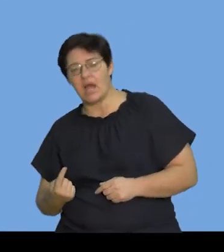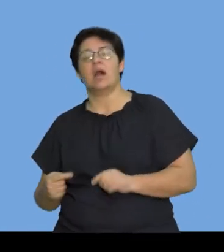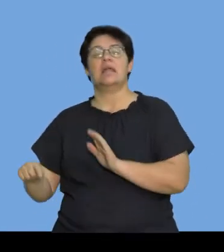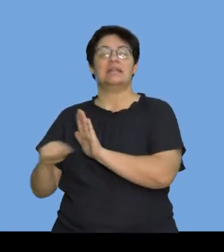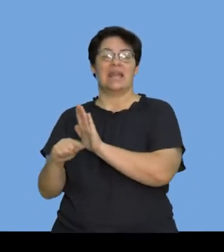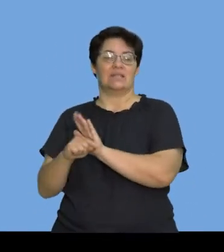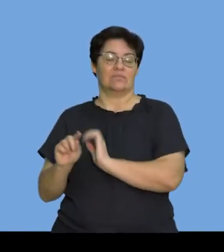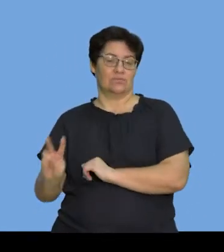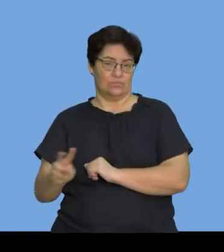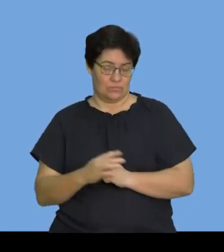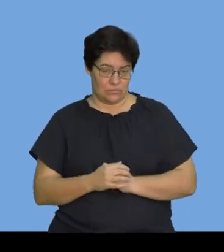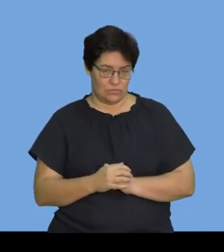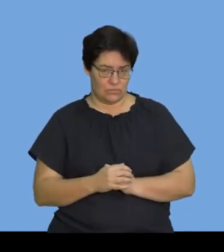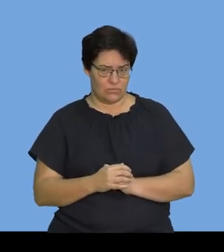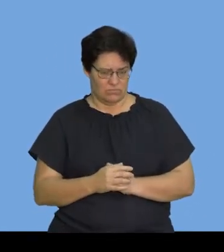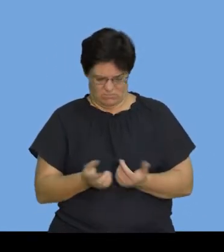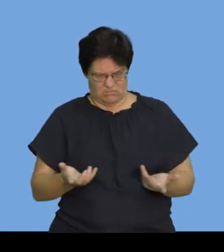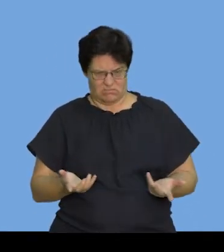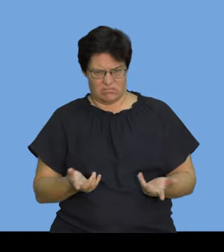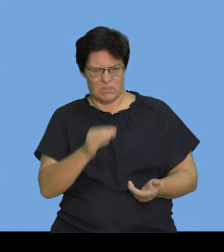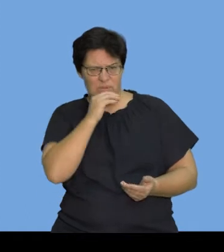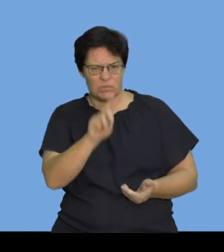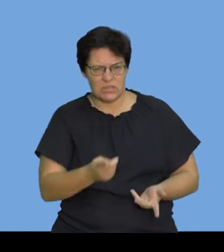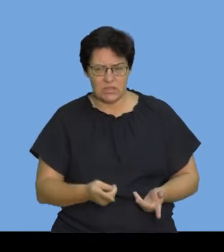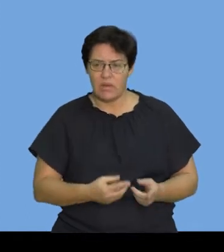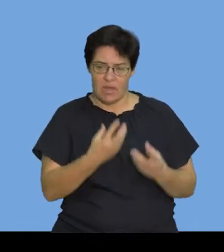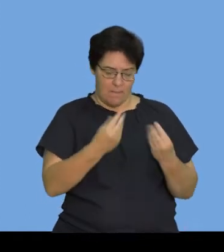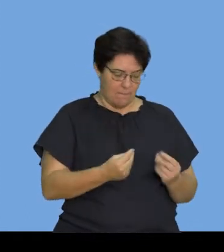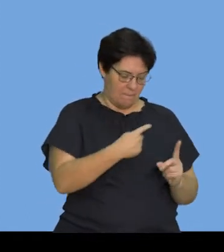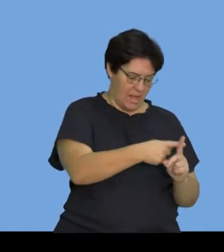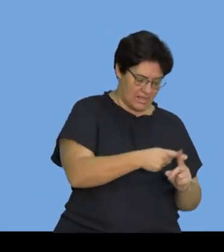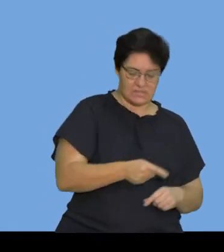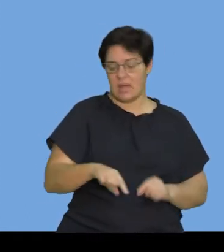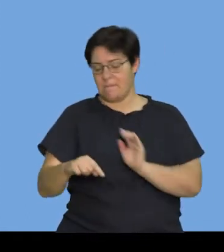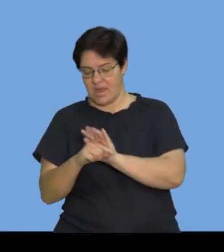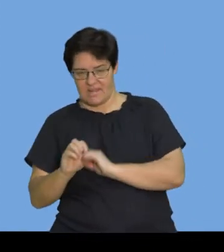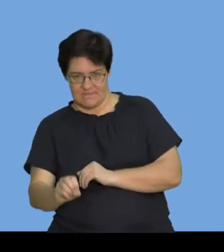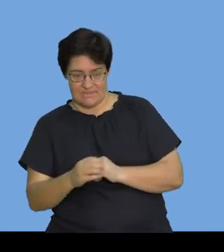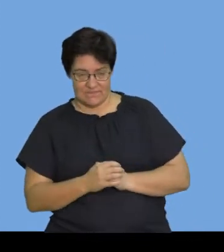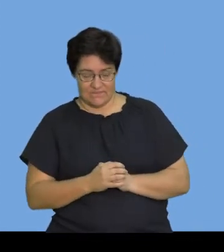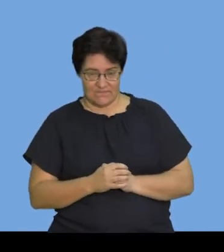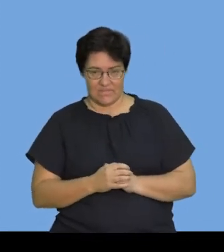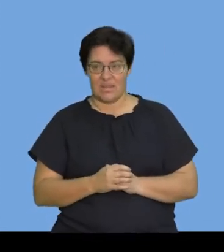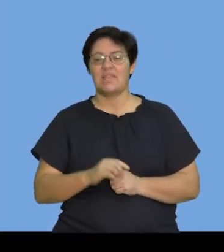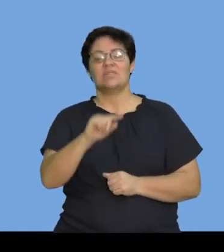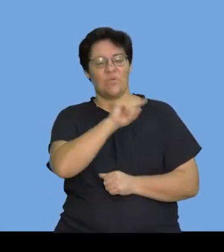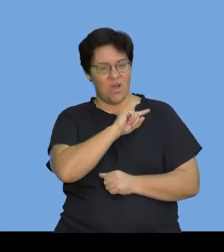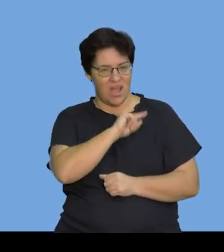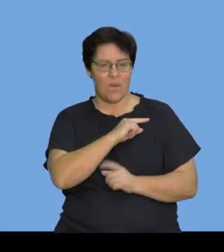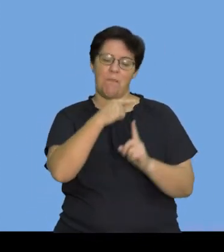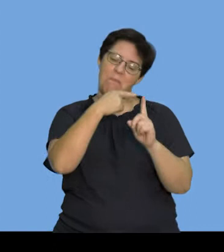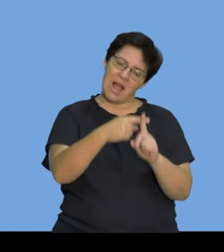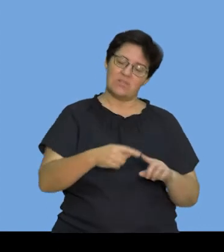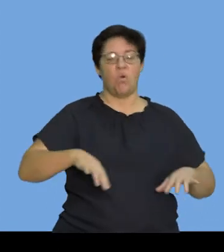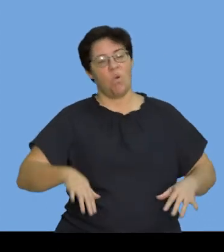a negative 2. What am I saying? There's a plus there, there's a minus there. Hence, it's always plus